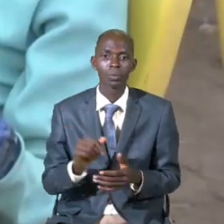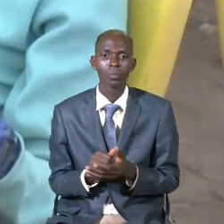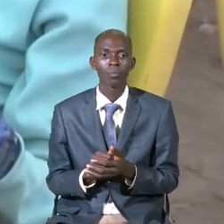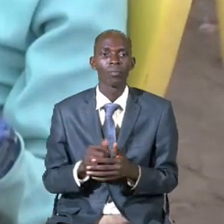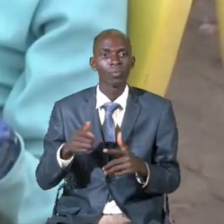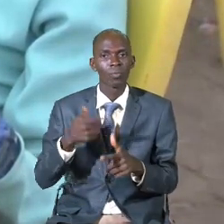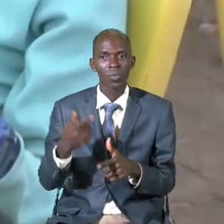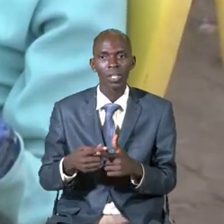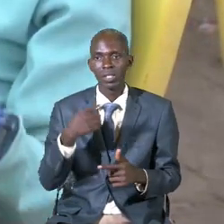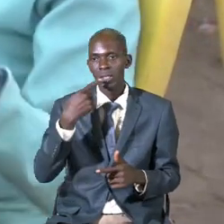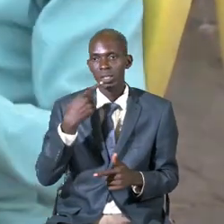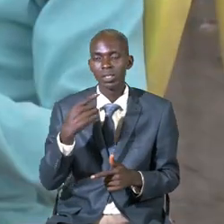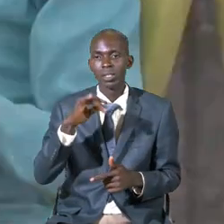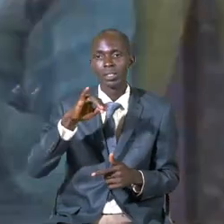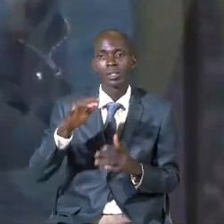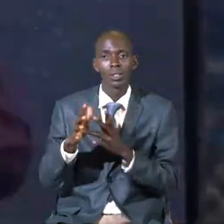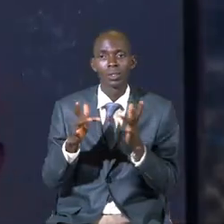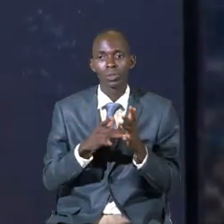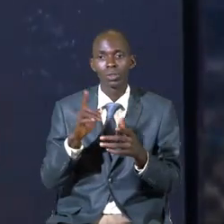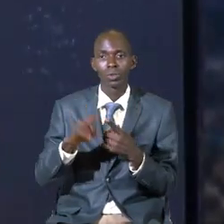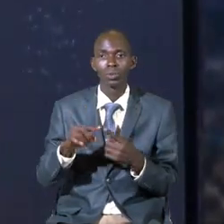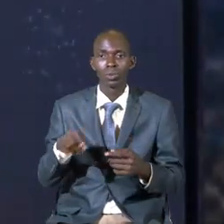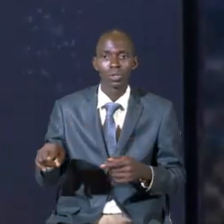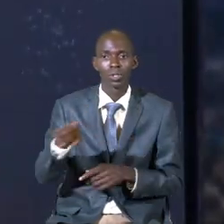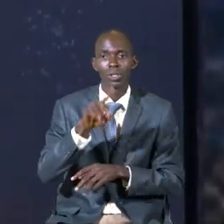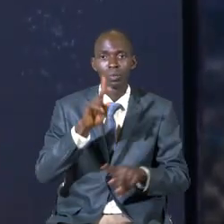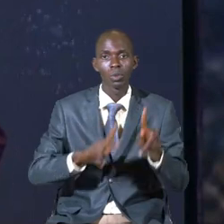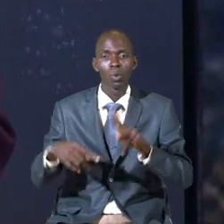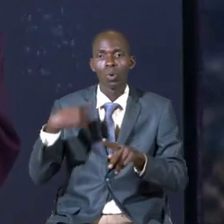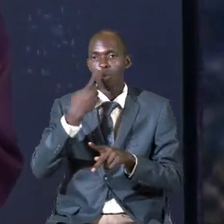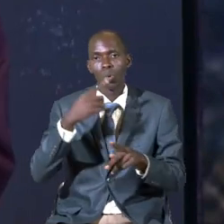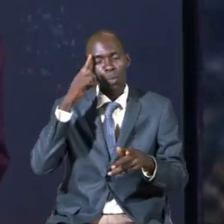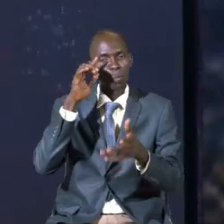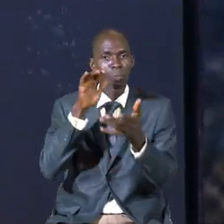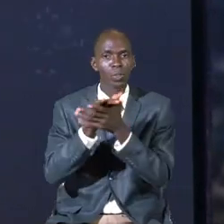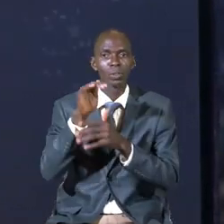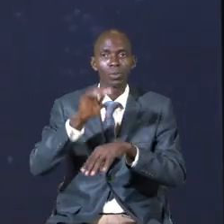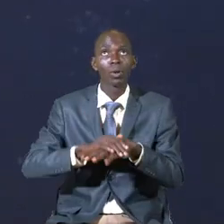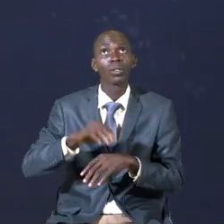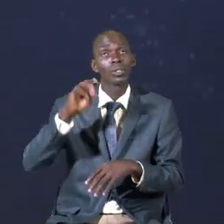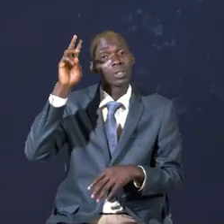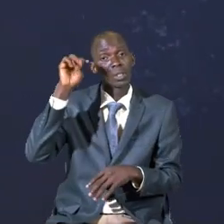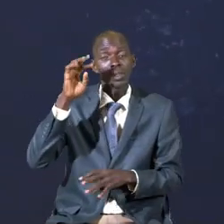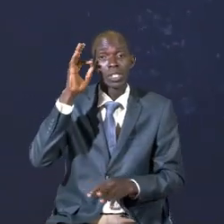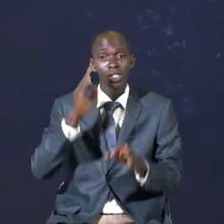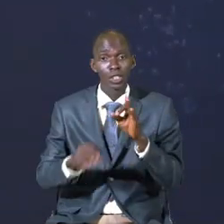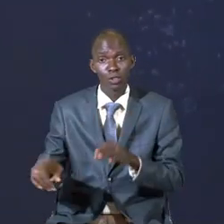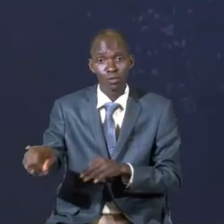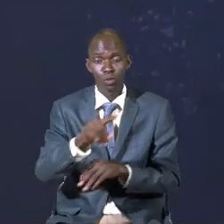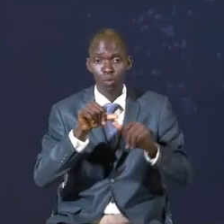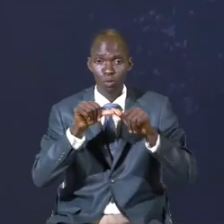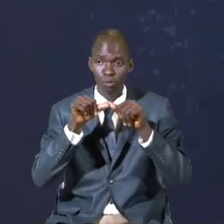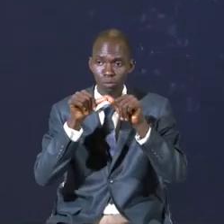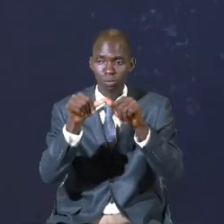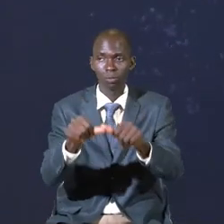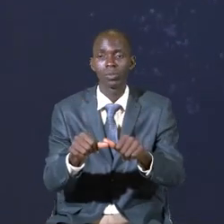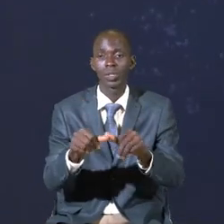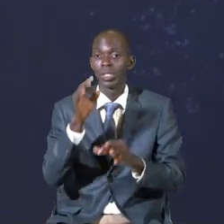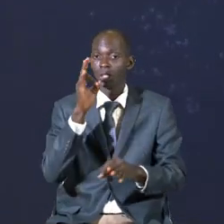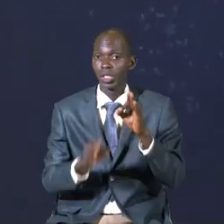jesus to those jews would believe on him if he continue if he